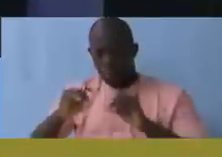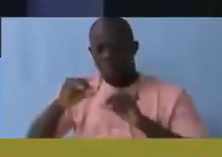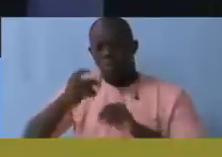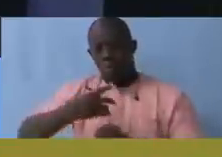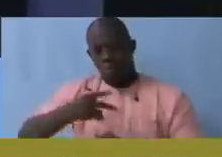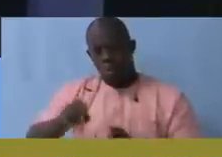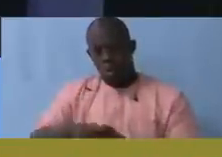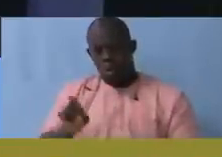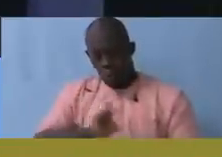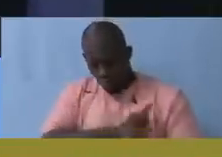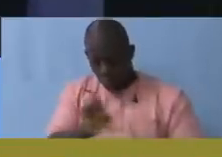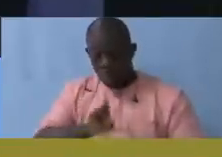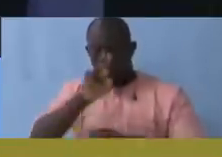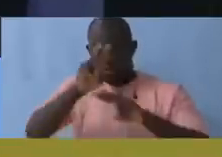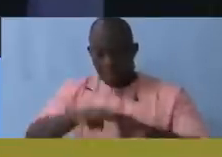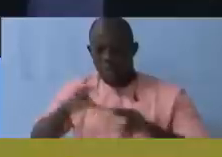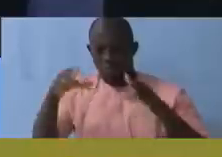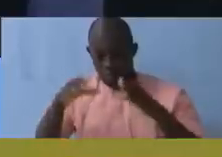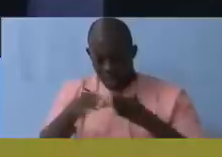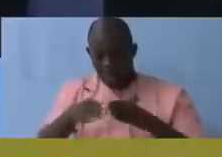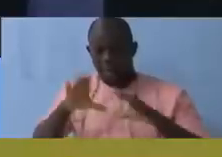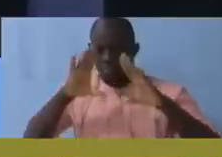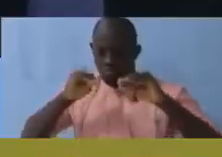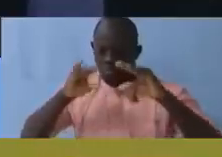I told him I think there's a mistake.